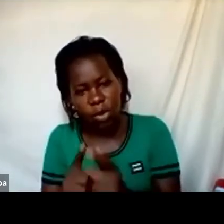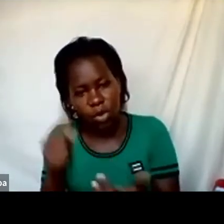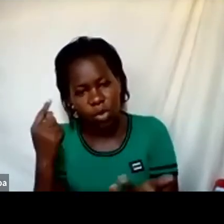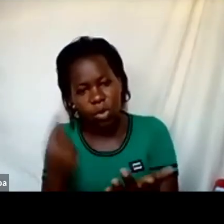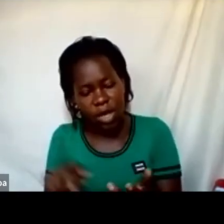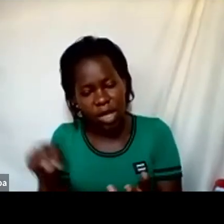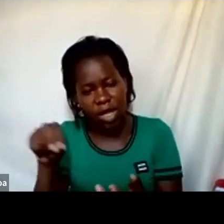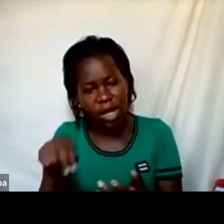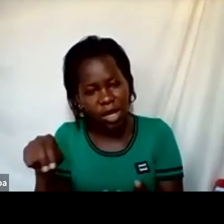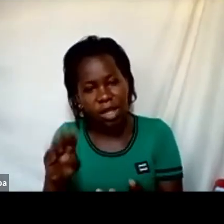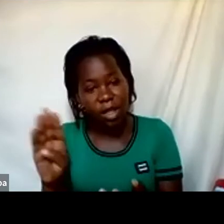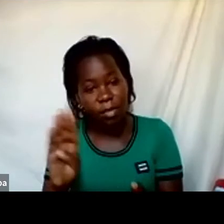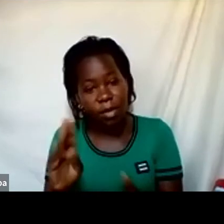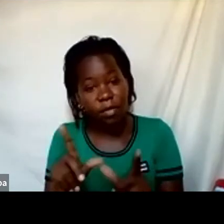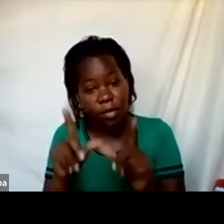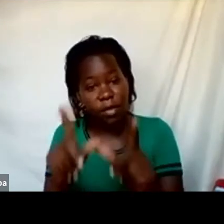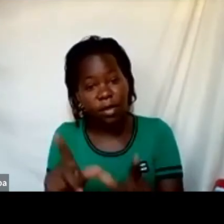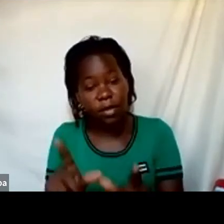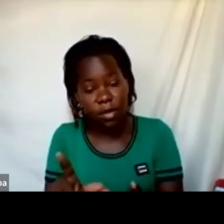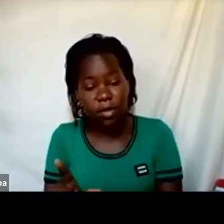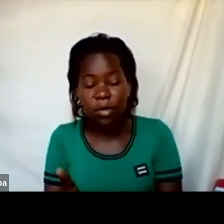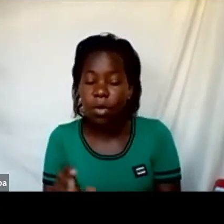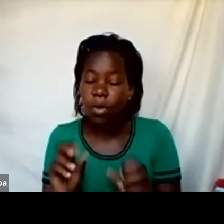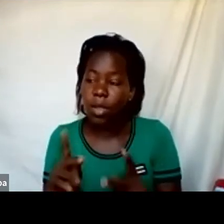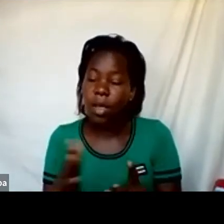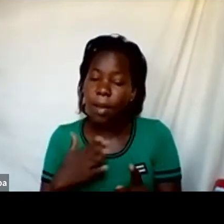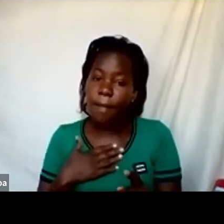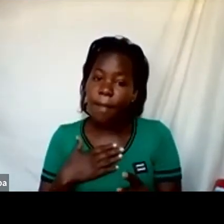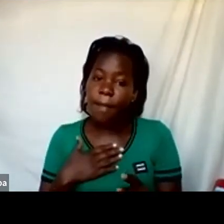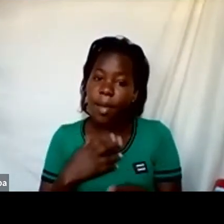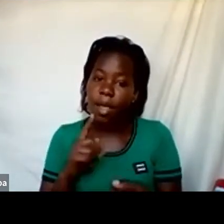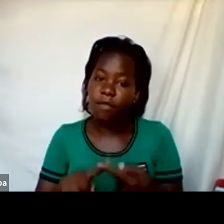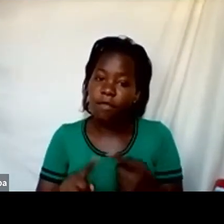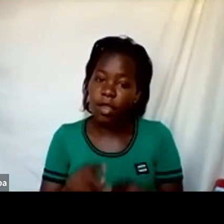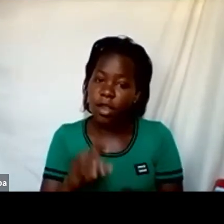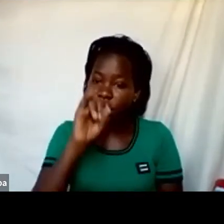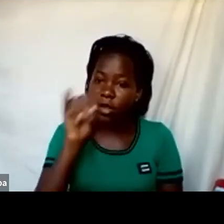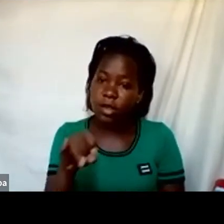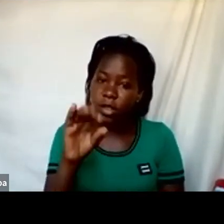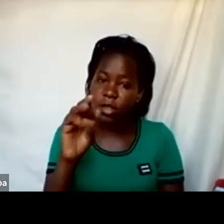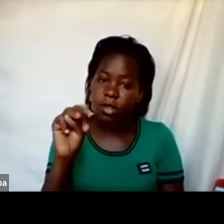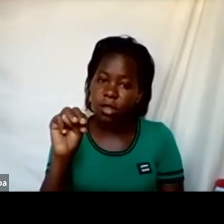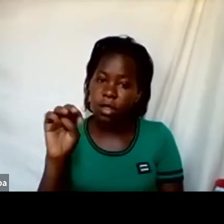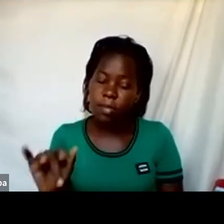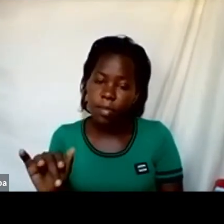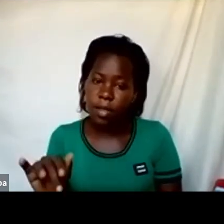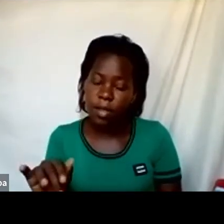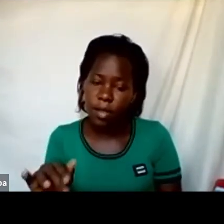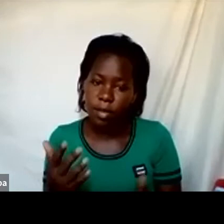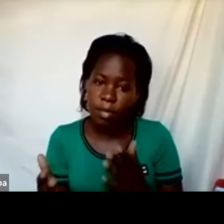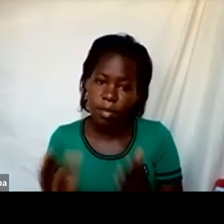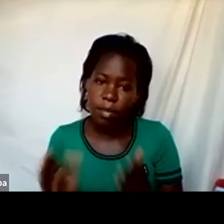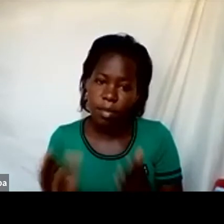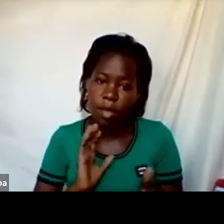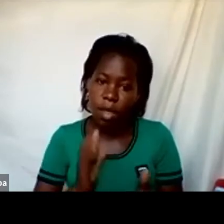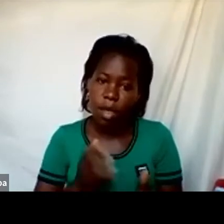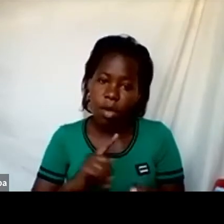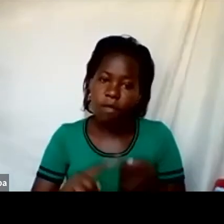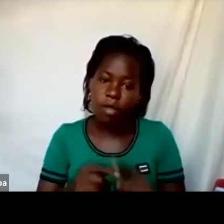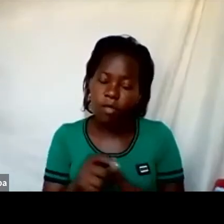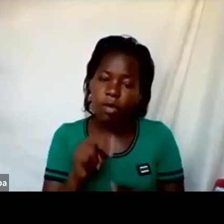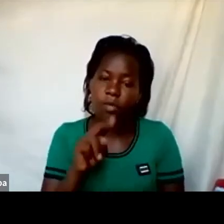Perhaps my colleague, Jimmy, who's on the line, our business information manager, and maybe our colleagues from the UNDP, this might be something